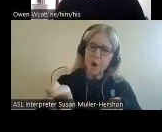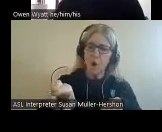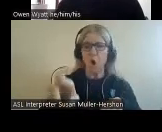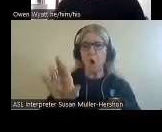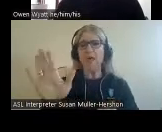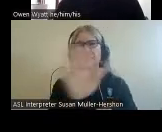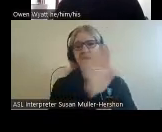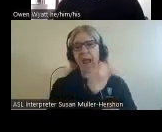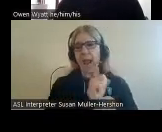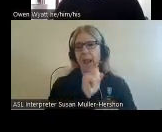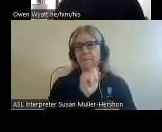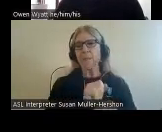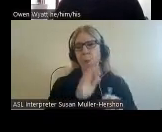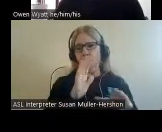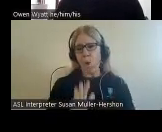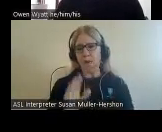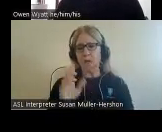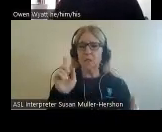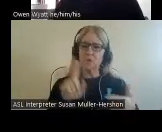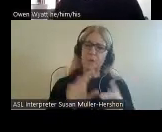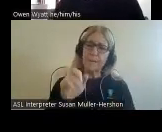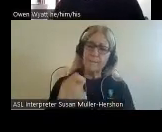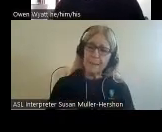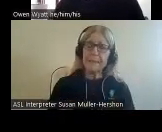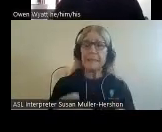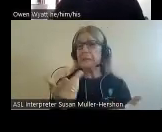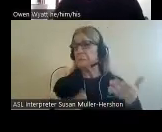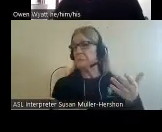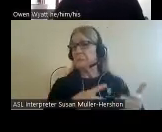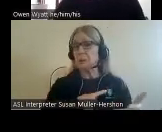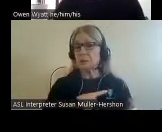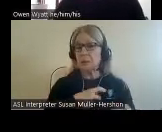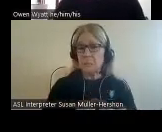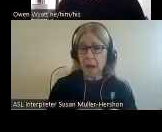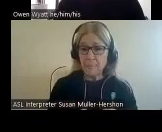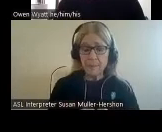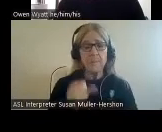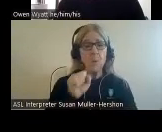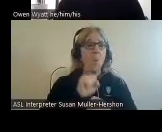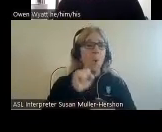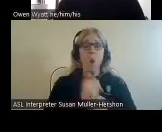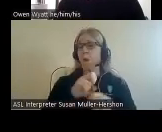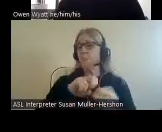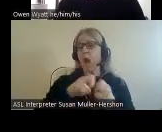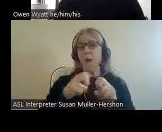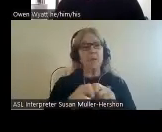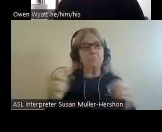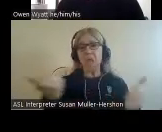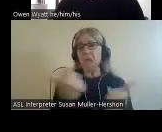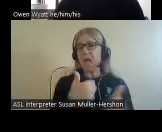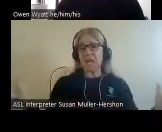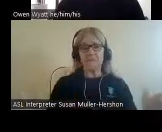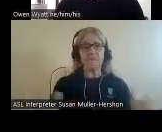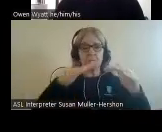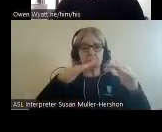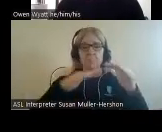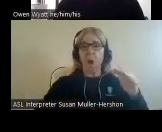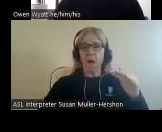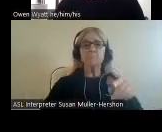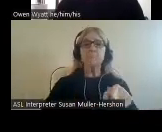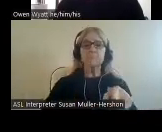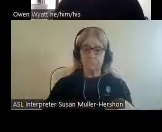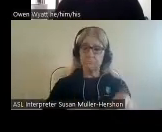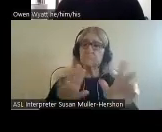the EAP with personal or work-related concerns. And then lastly, down here at the bottom, we